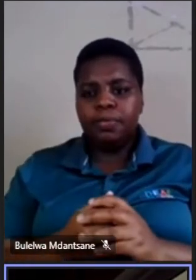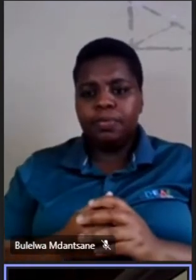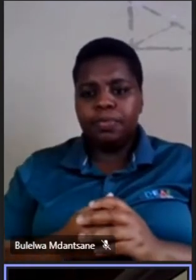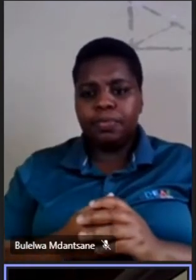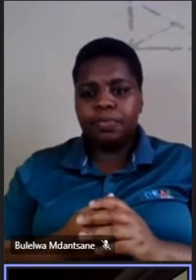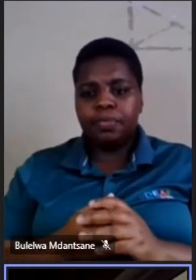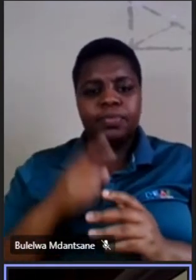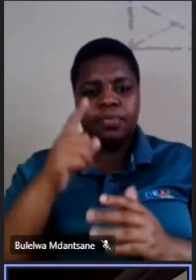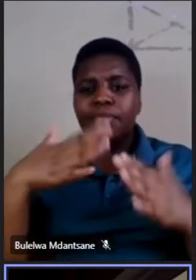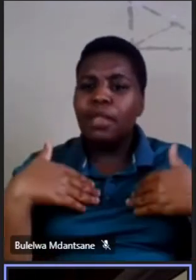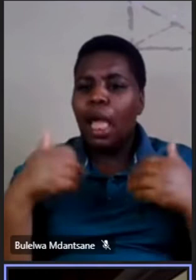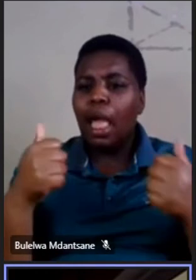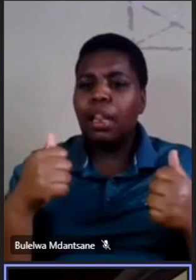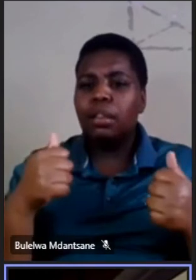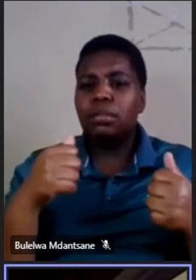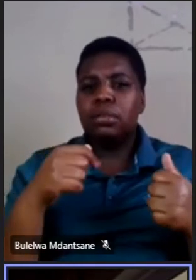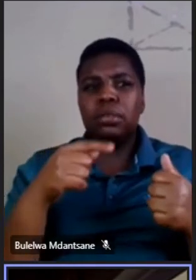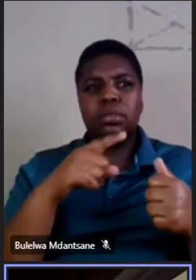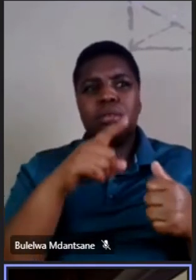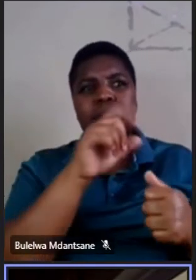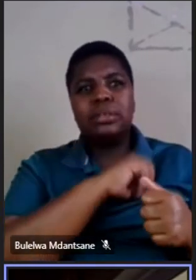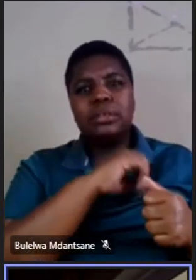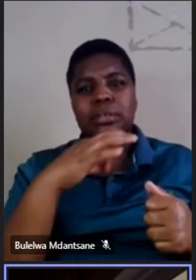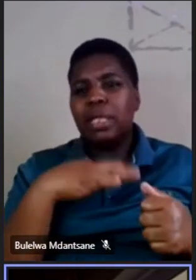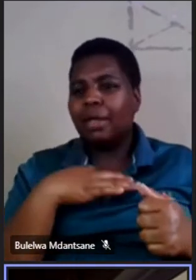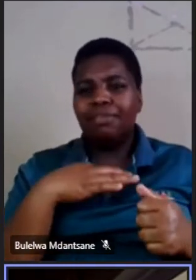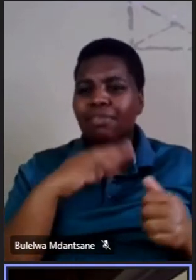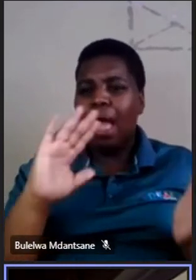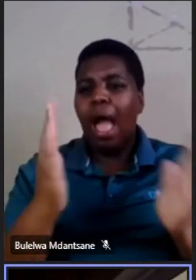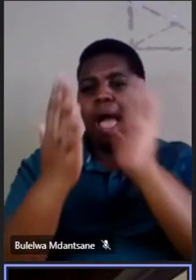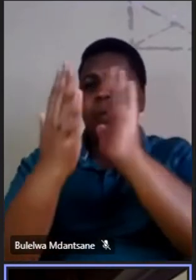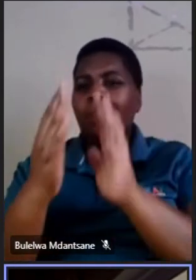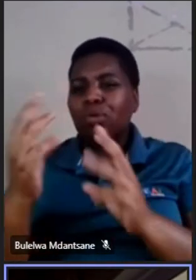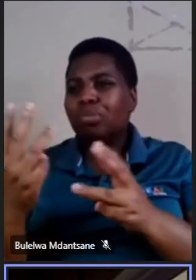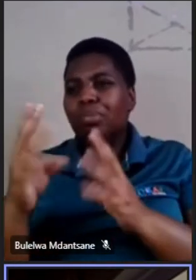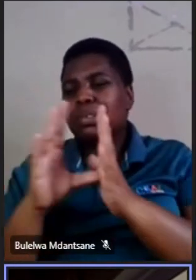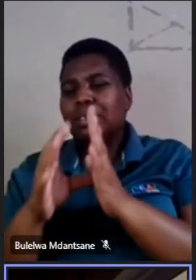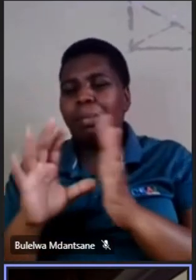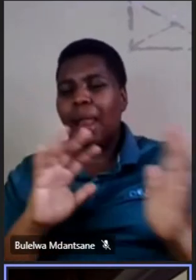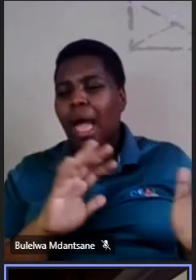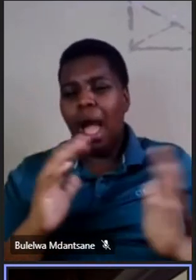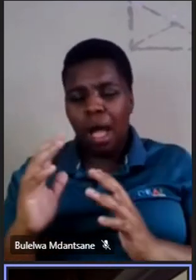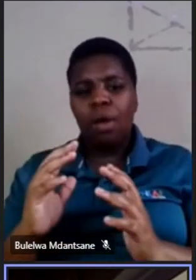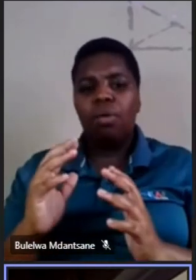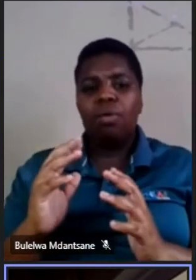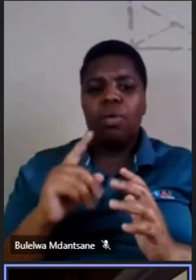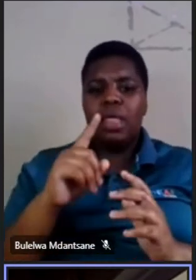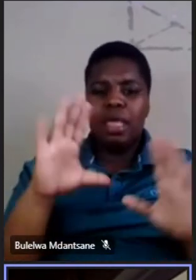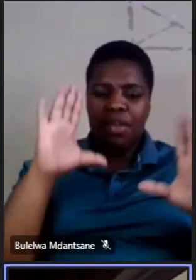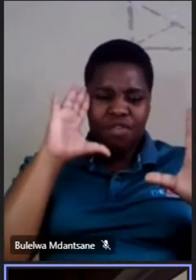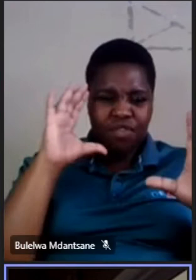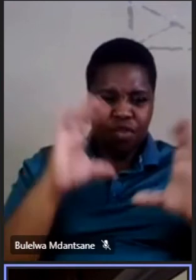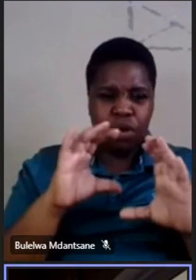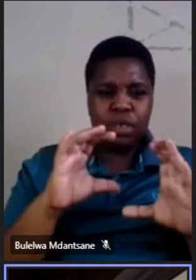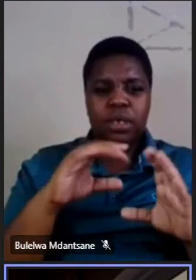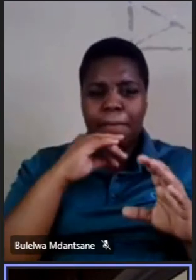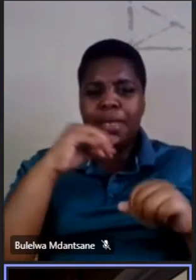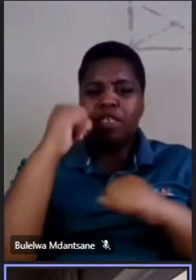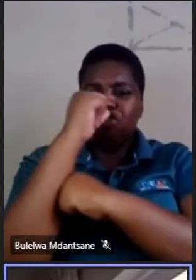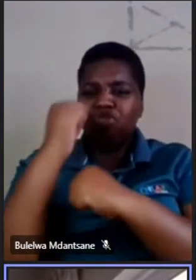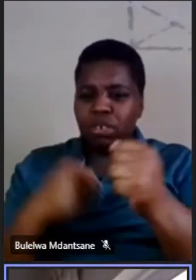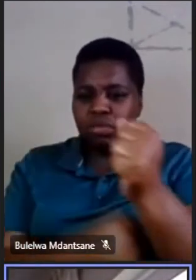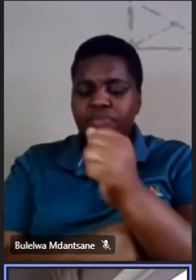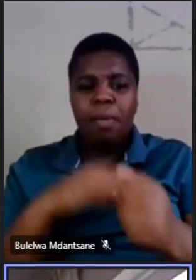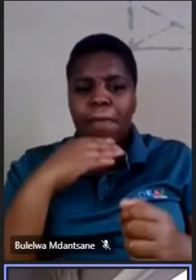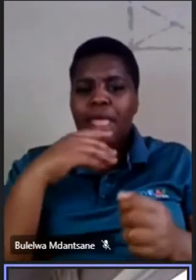health workers are approaching rehabilitation and disability. This section focused on a multi-sectoral strategy that can be